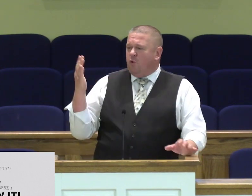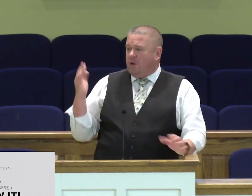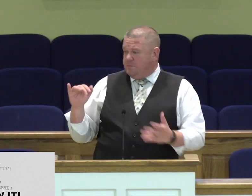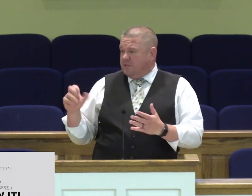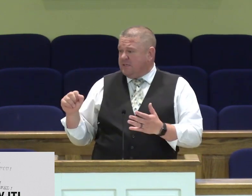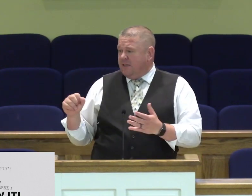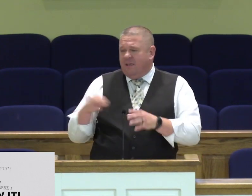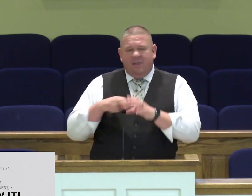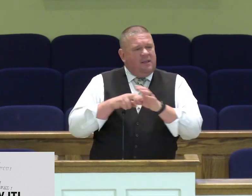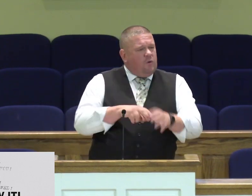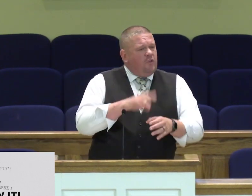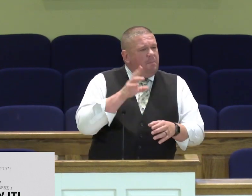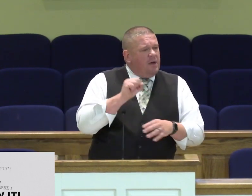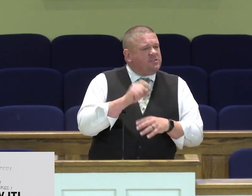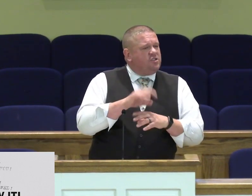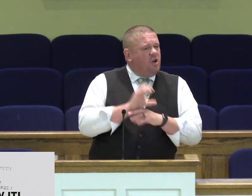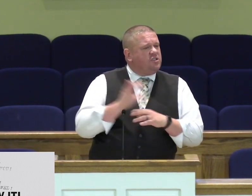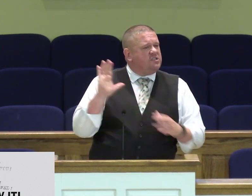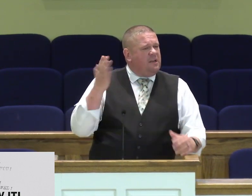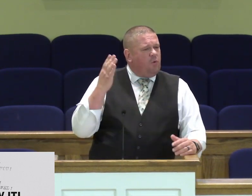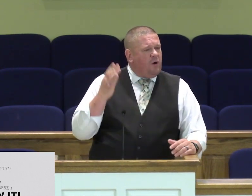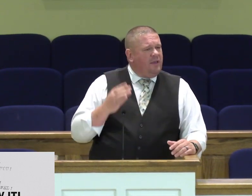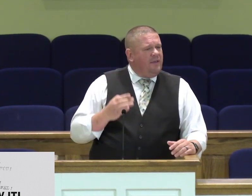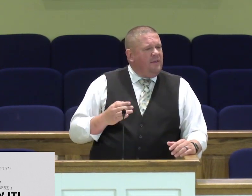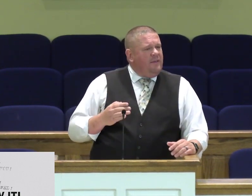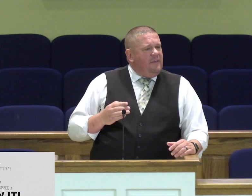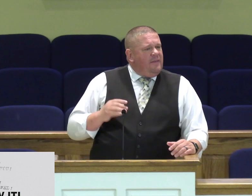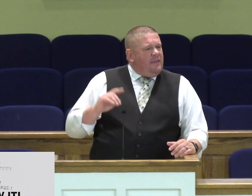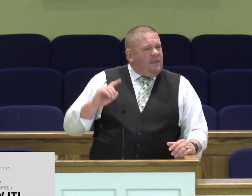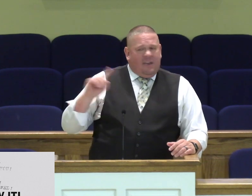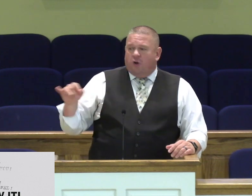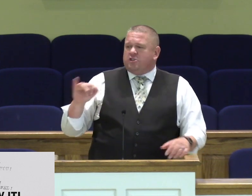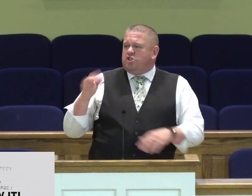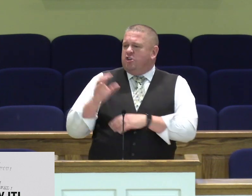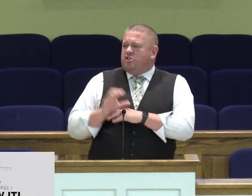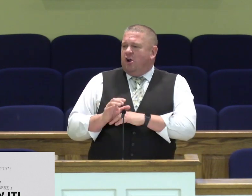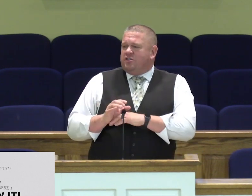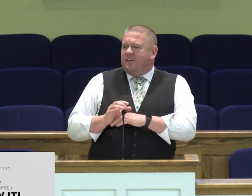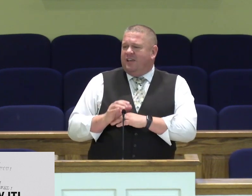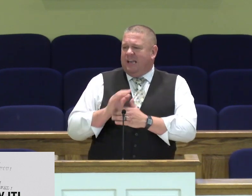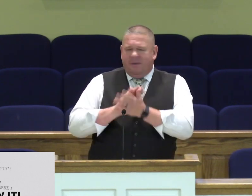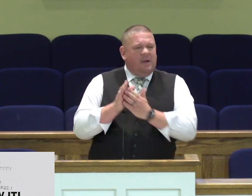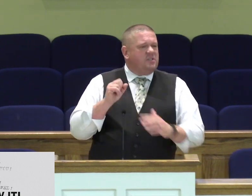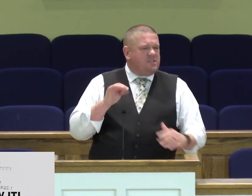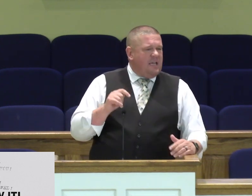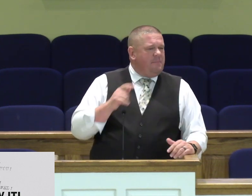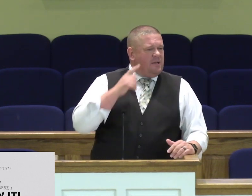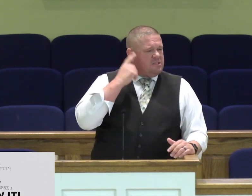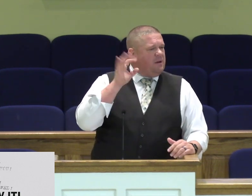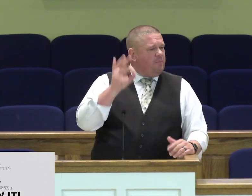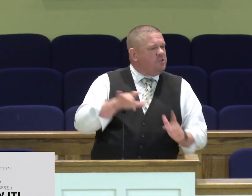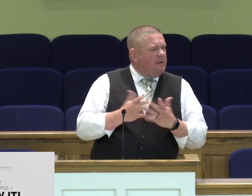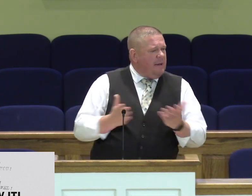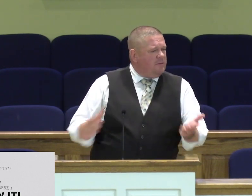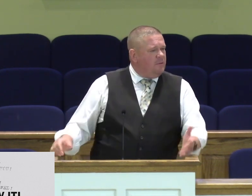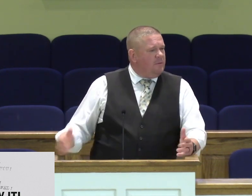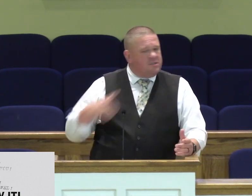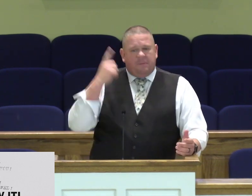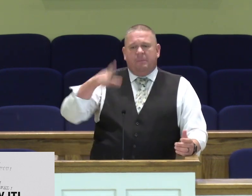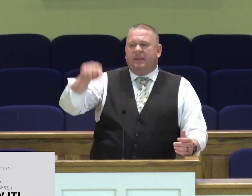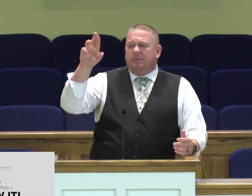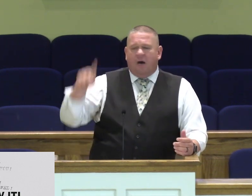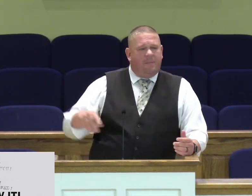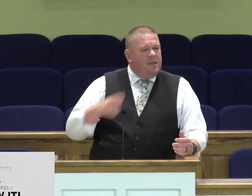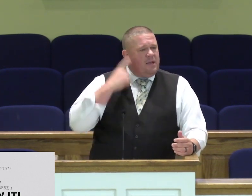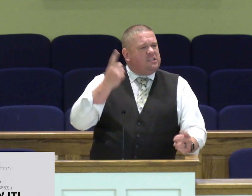bus Sunday morning, a bus kid, rode the bus to church a Sunday morning. And he goes to junior church, and he becomes a saint because somebody preached the Bible to him, because